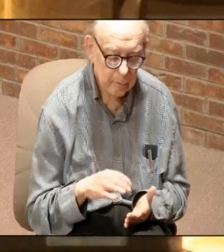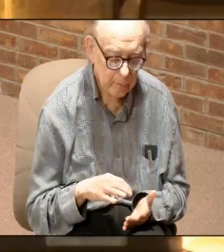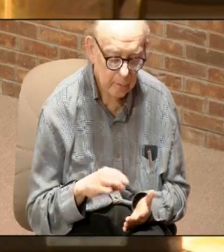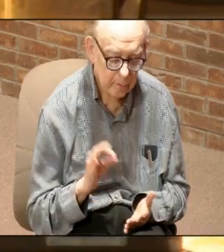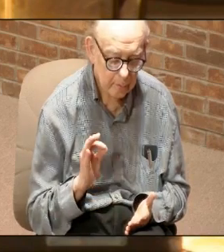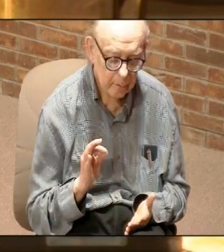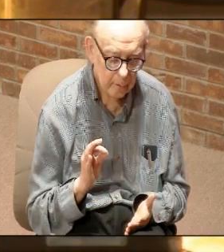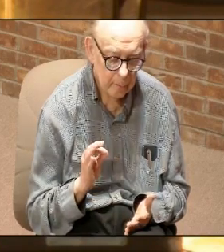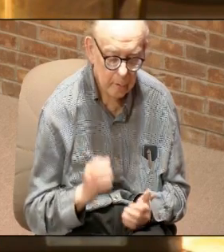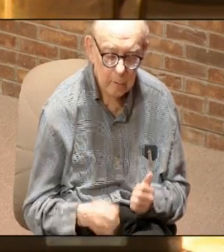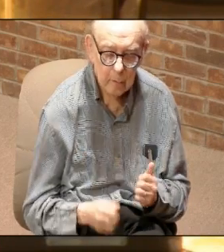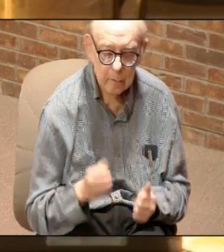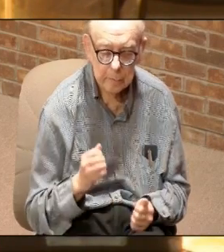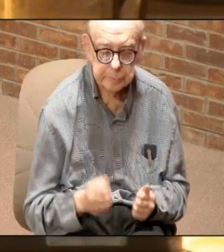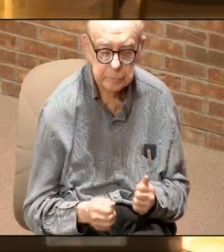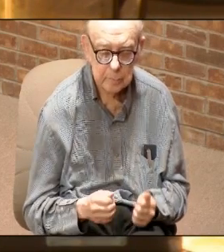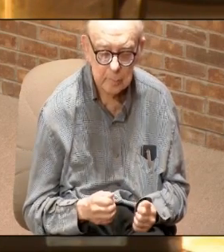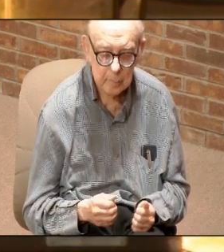that most